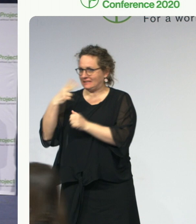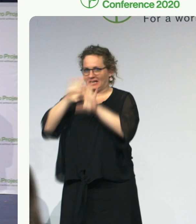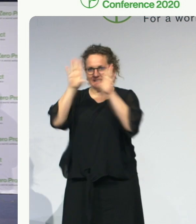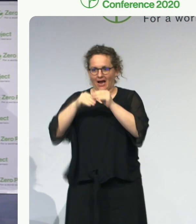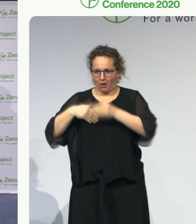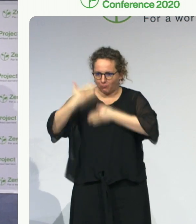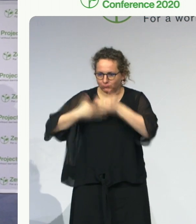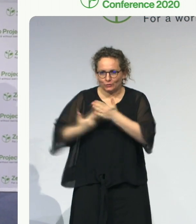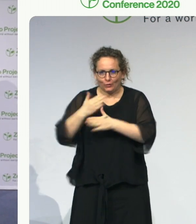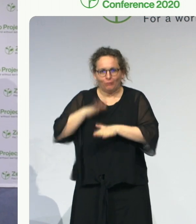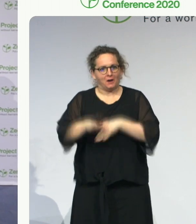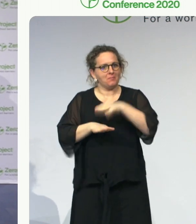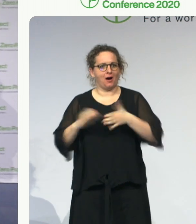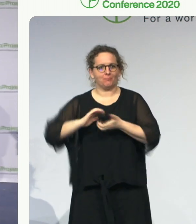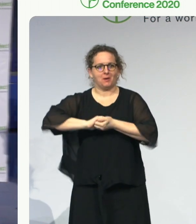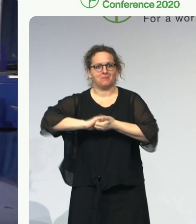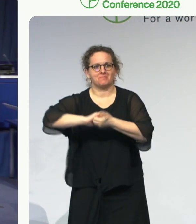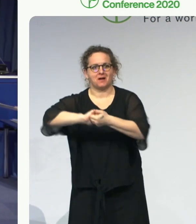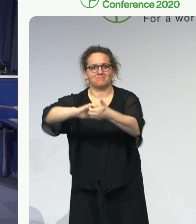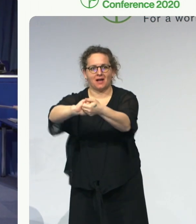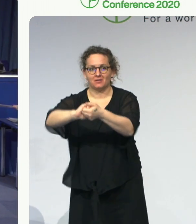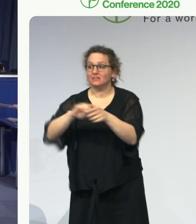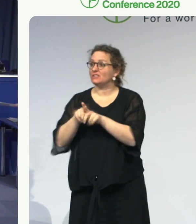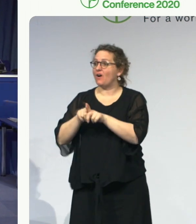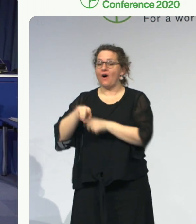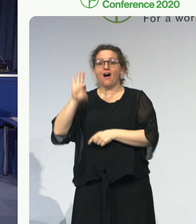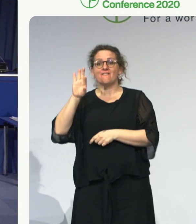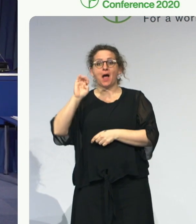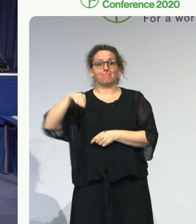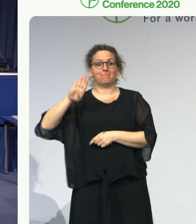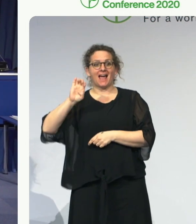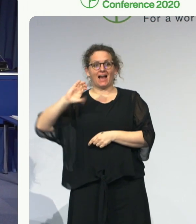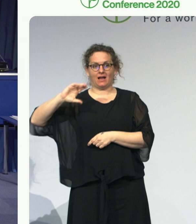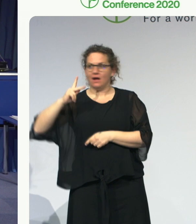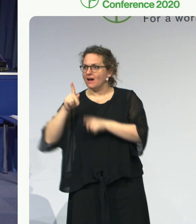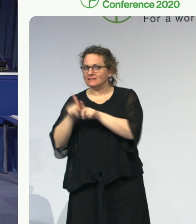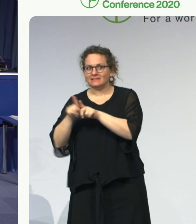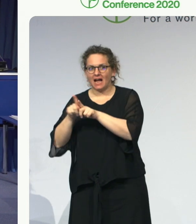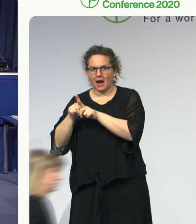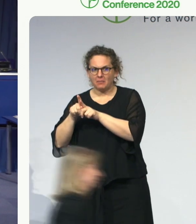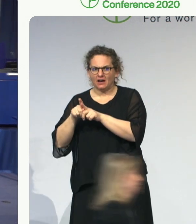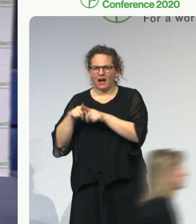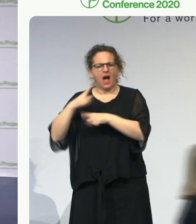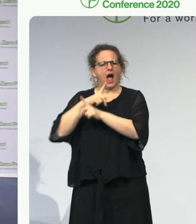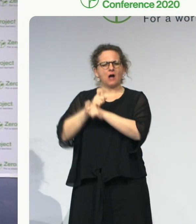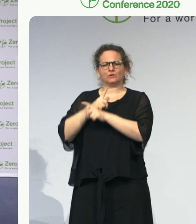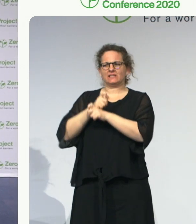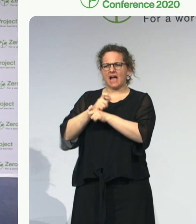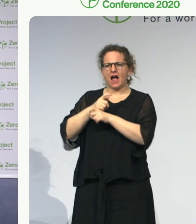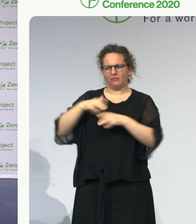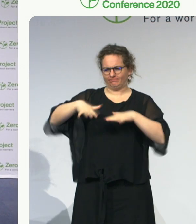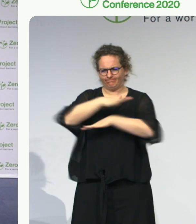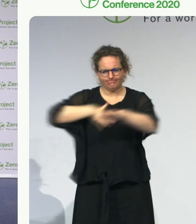competitive. So I believe that we're near trending on the Twitter situation in Austria. So can we